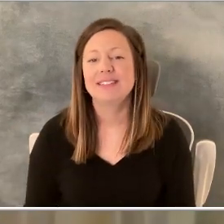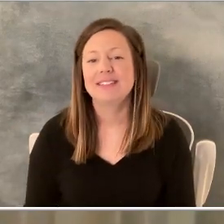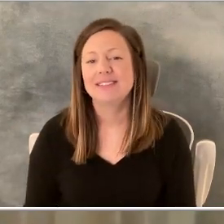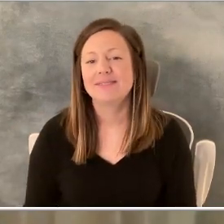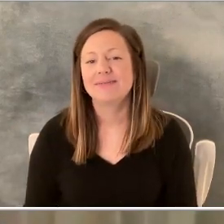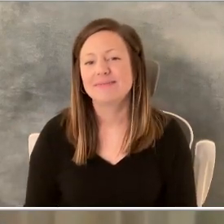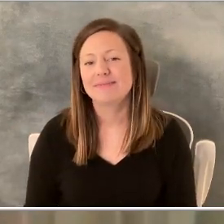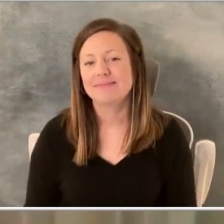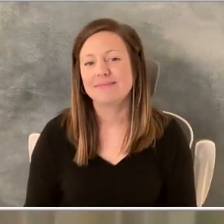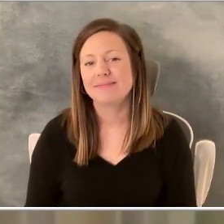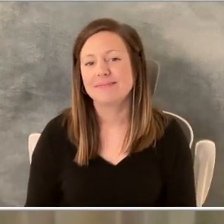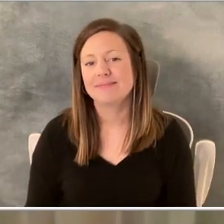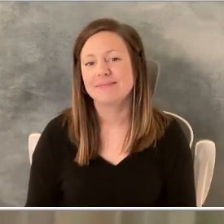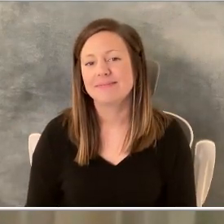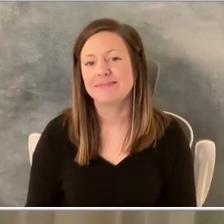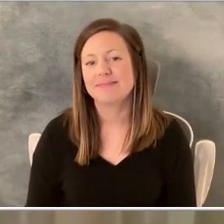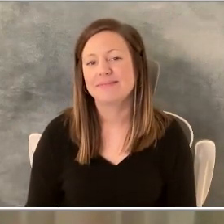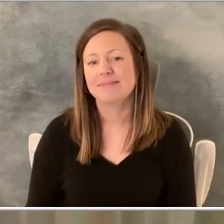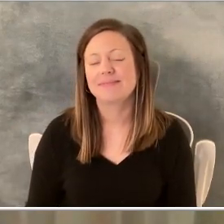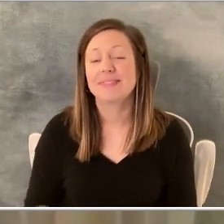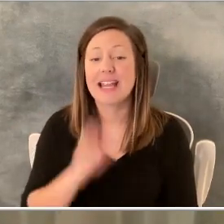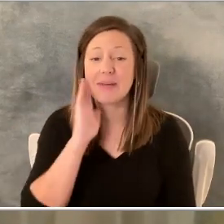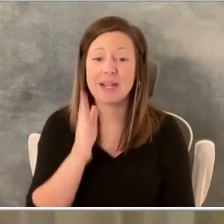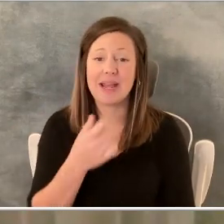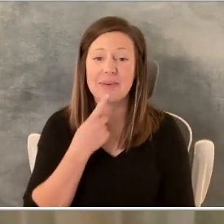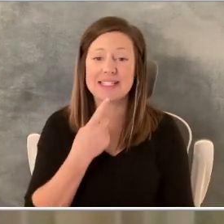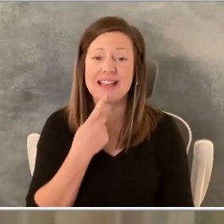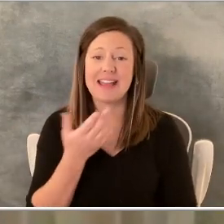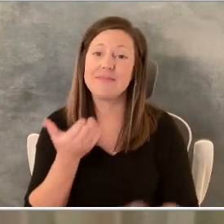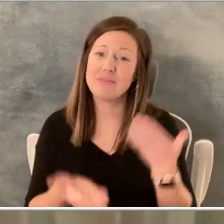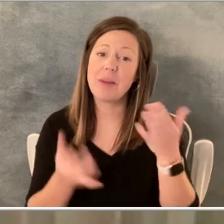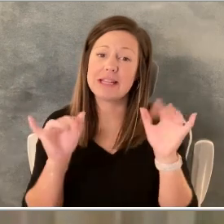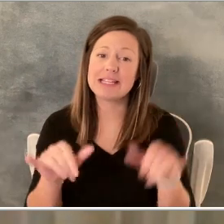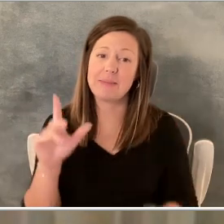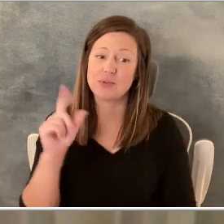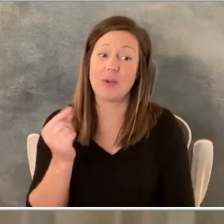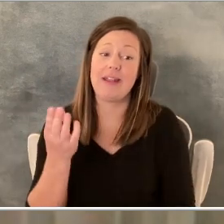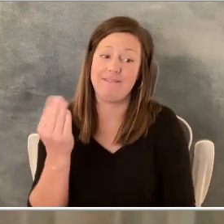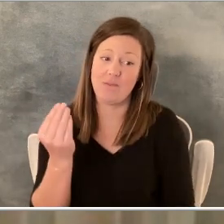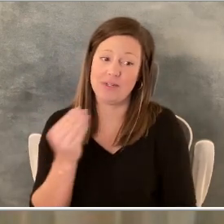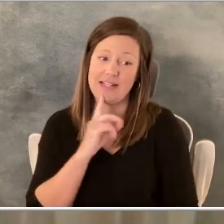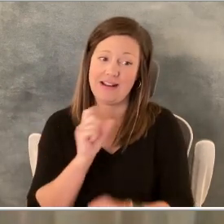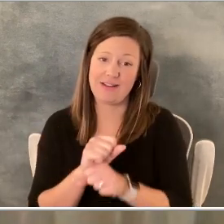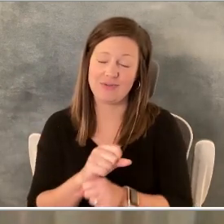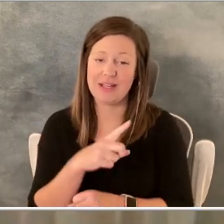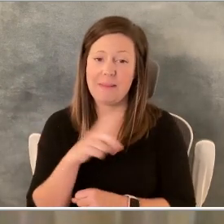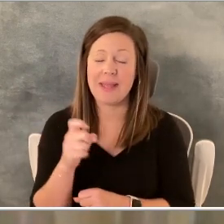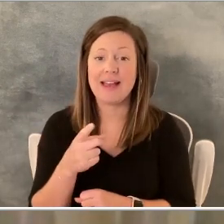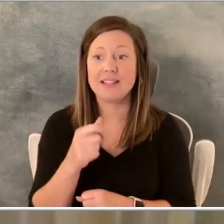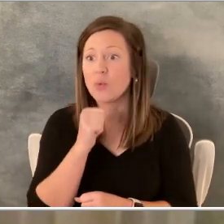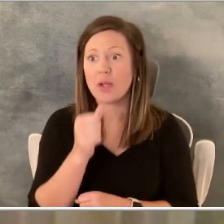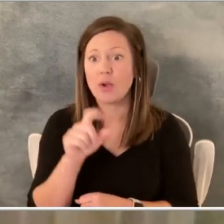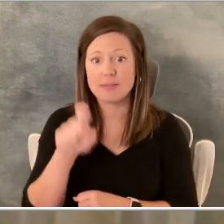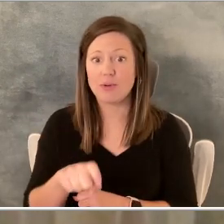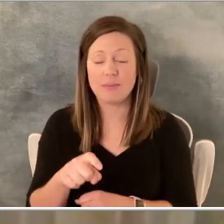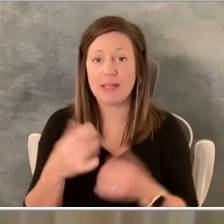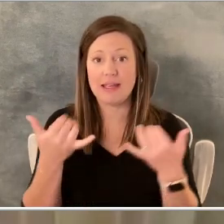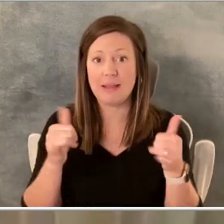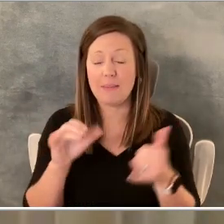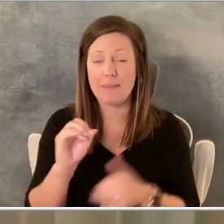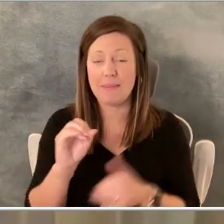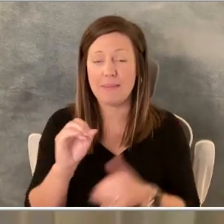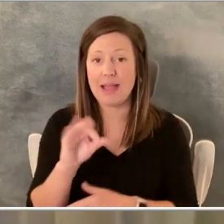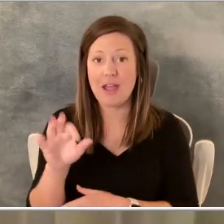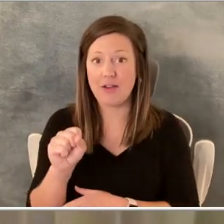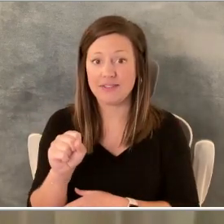2015, I would actually say it's probably the same vibe as 2014 because we weren't supposed to be in the playoffs. And this